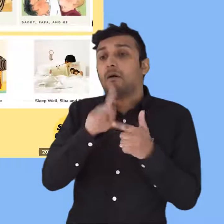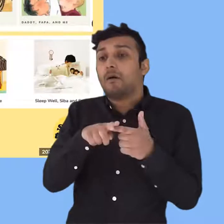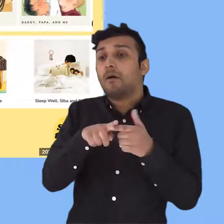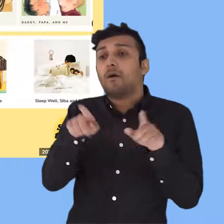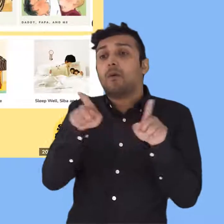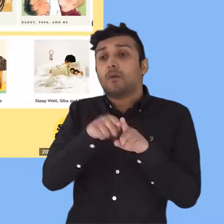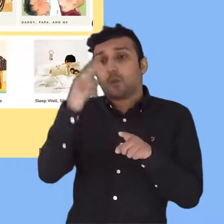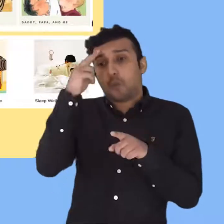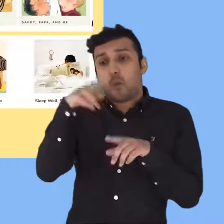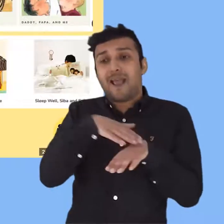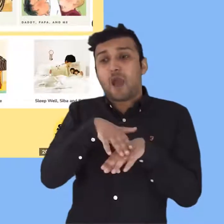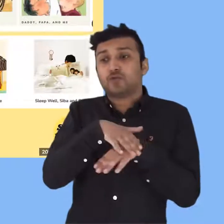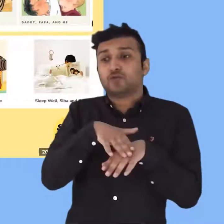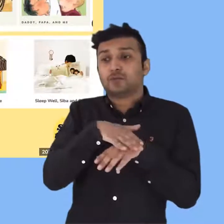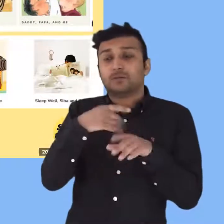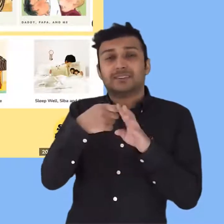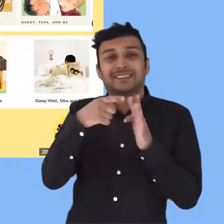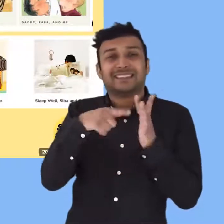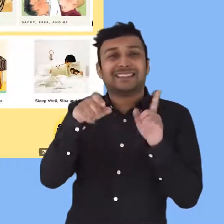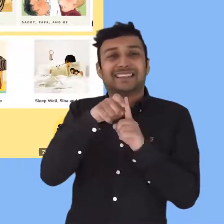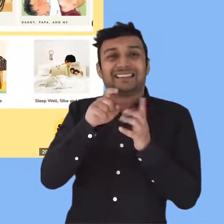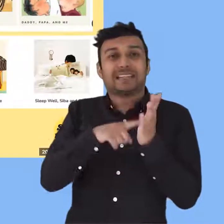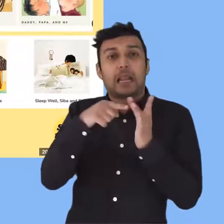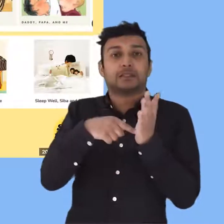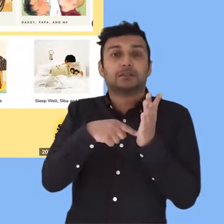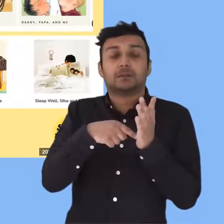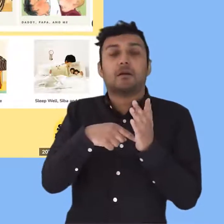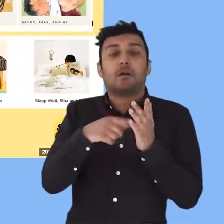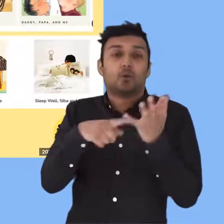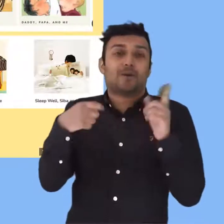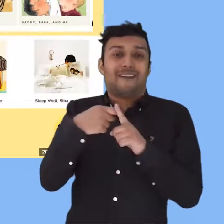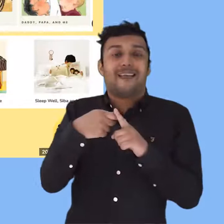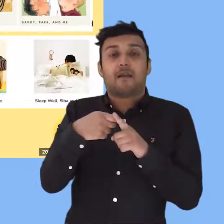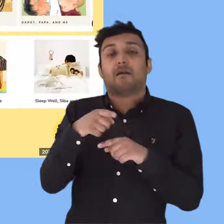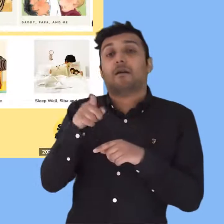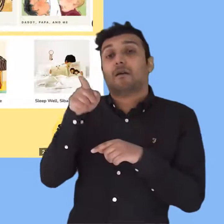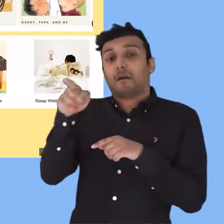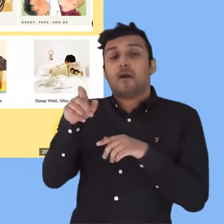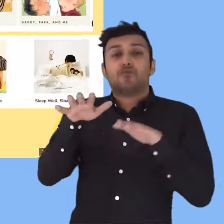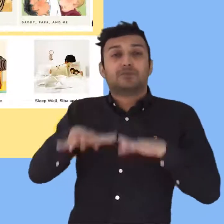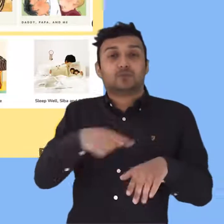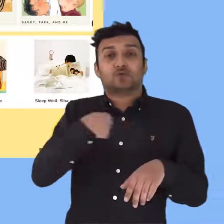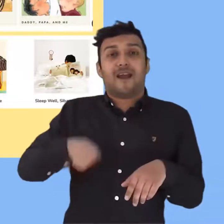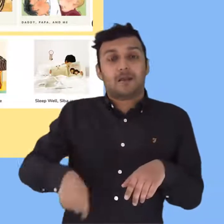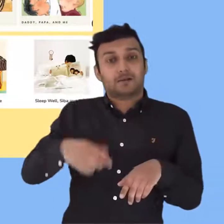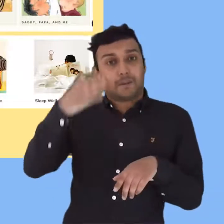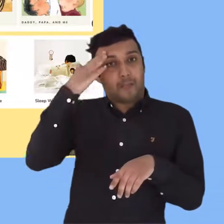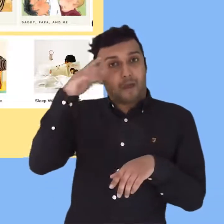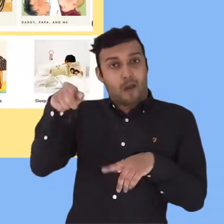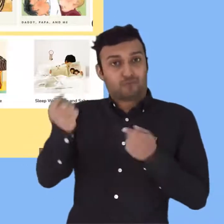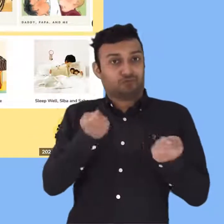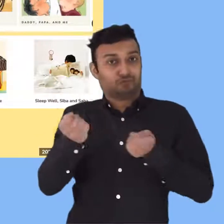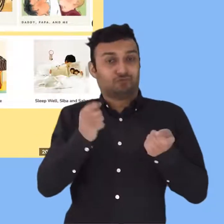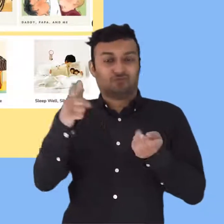Kidlit UK on Instagram, and they are run by a British Chinese mom, and they sell East and Southeast